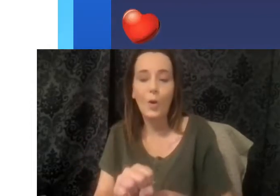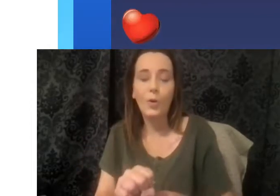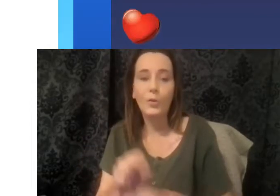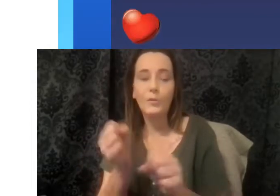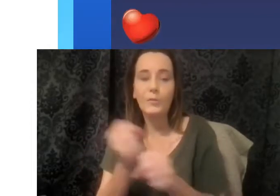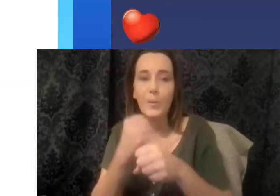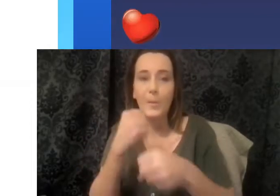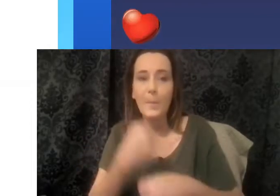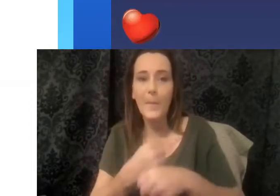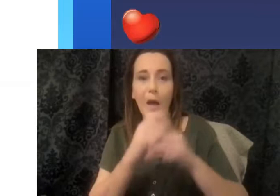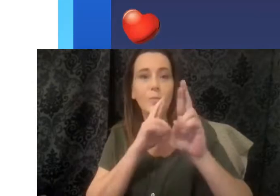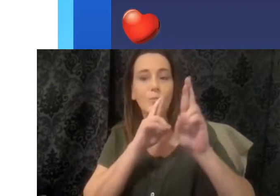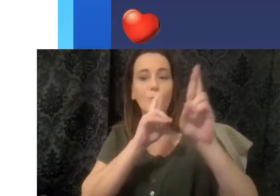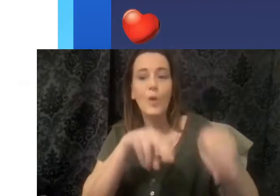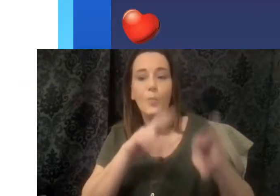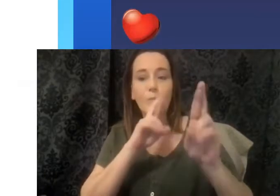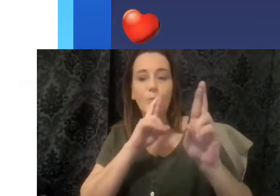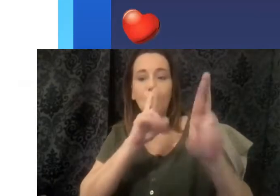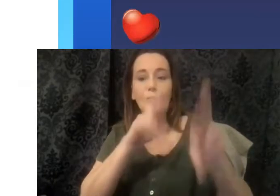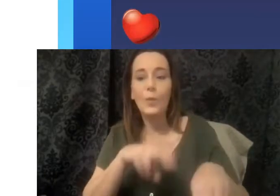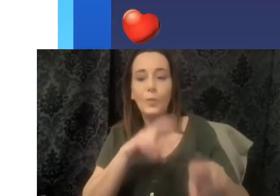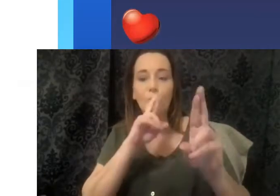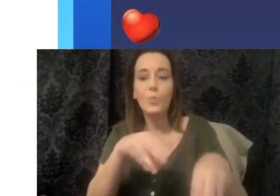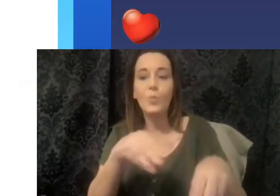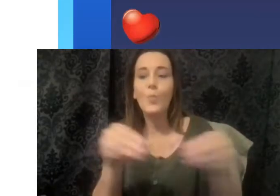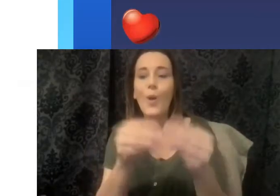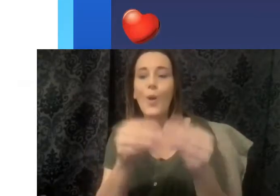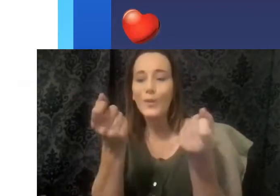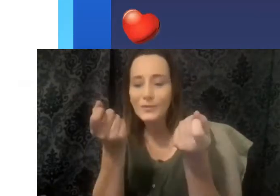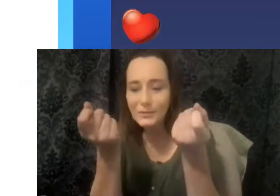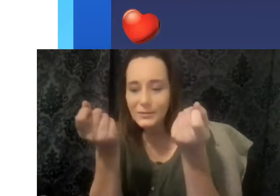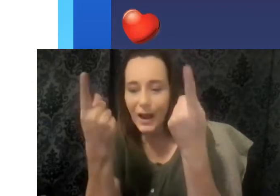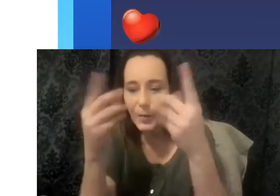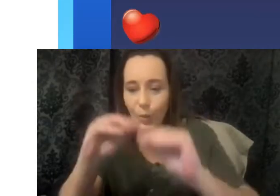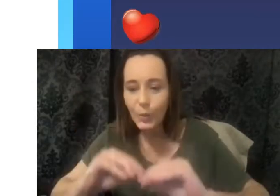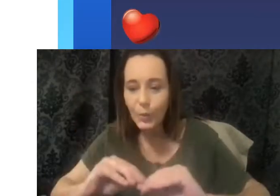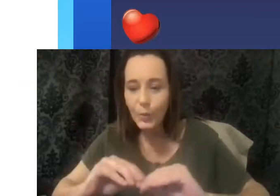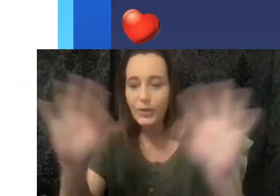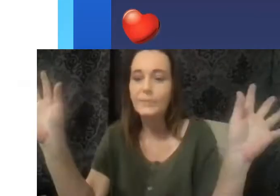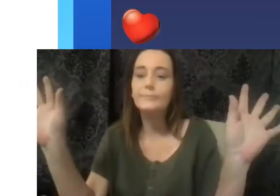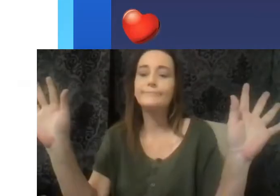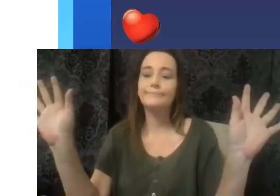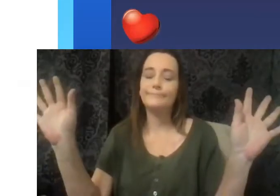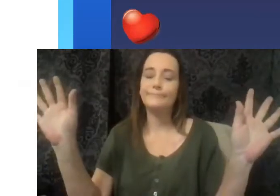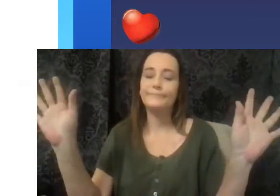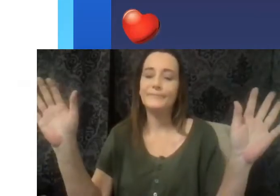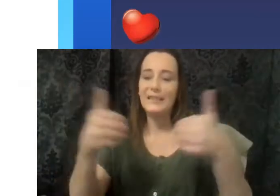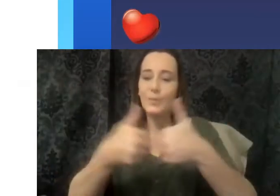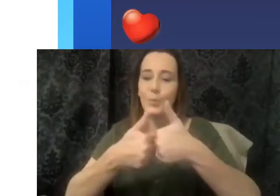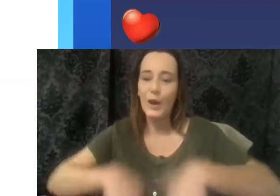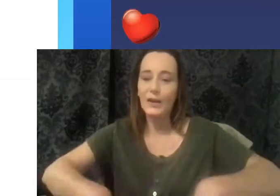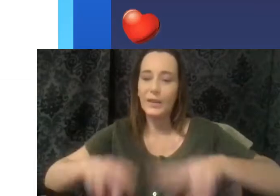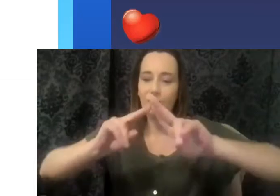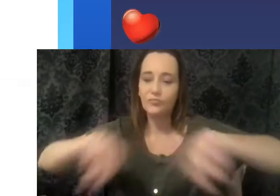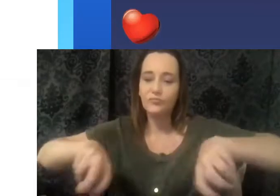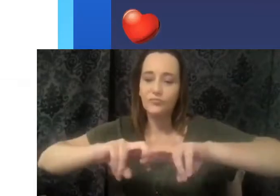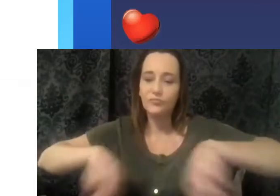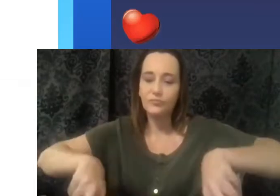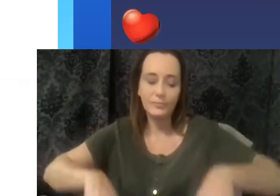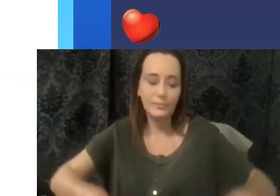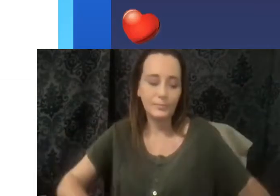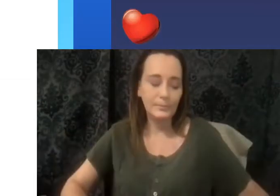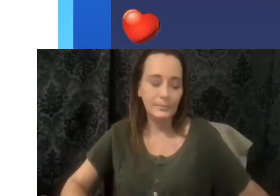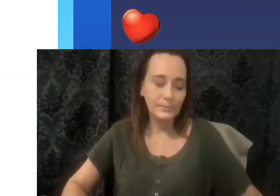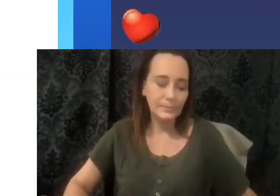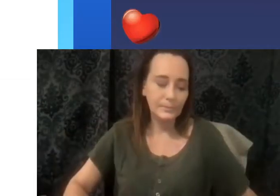those reports more understandable and to break some of that down. That's what I've heard people share